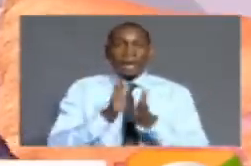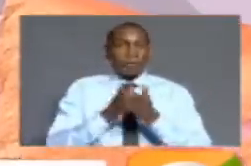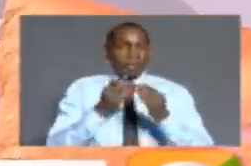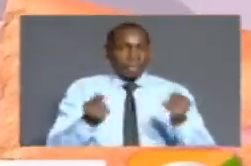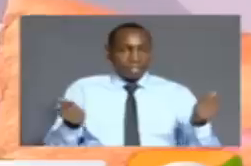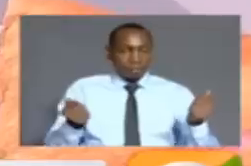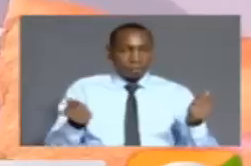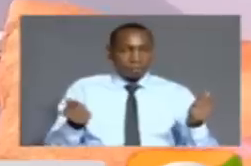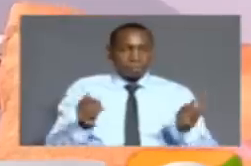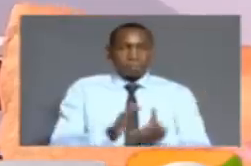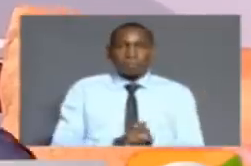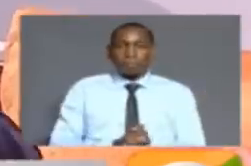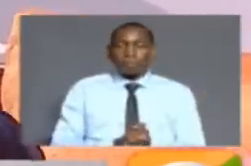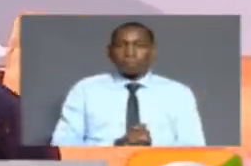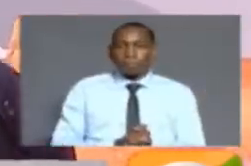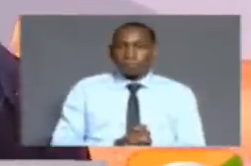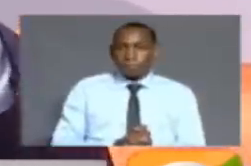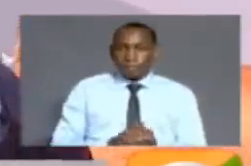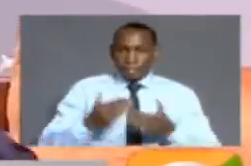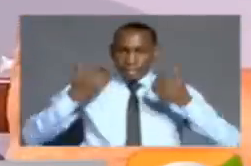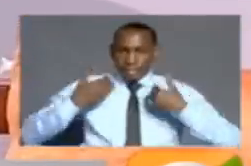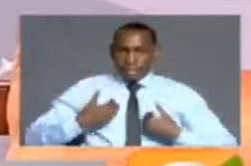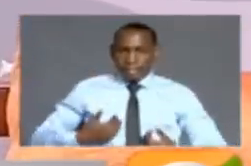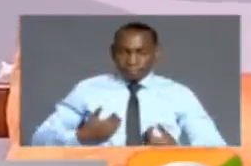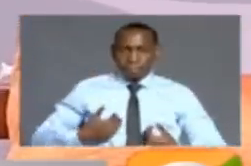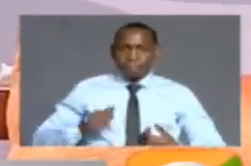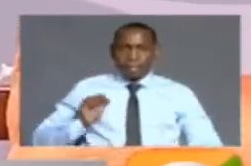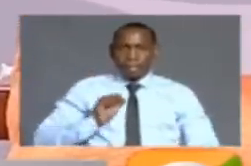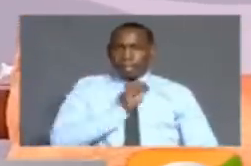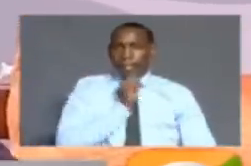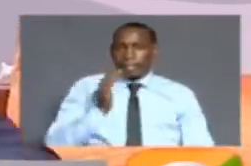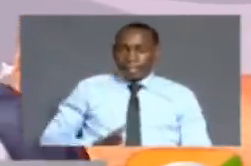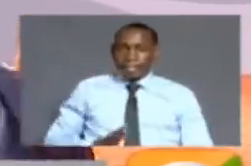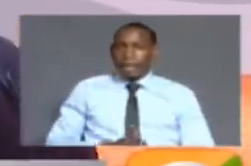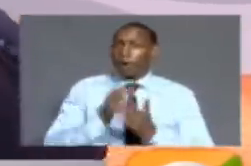As a legislator, I have taken my job very seriously.